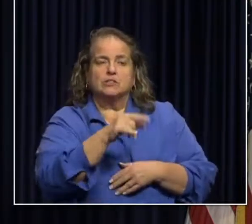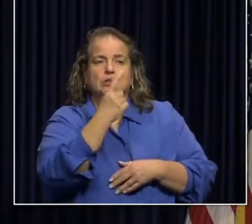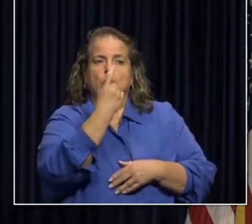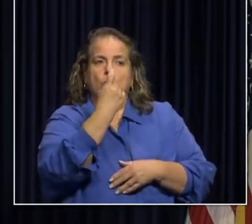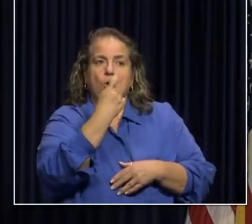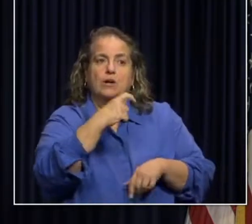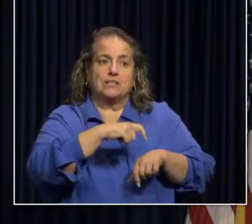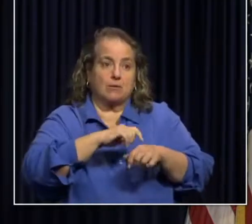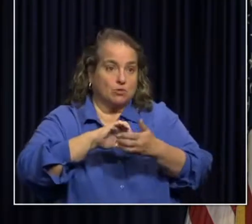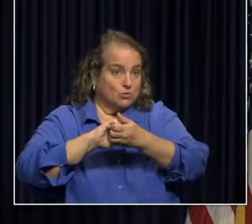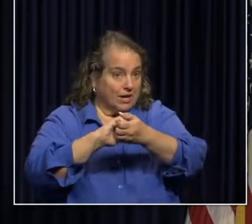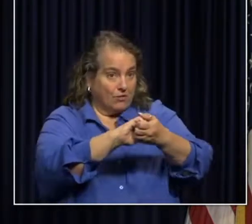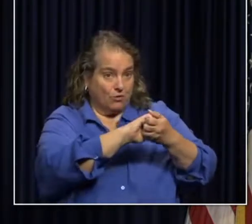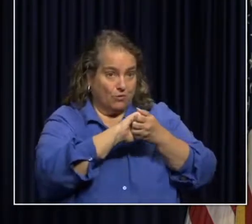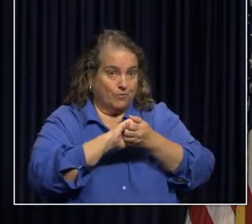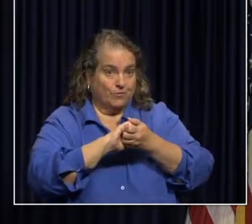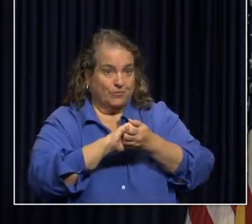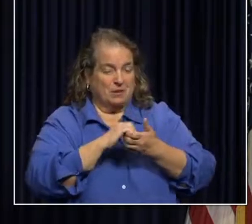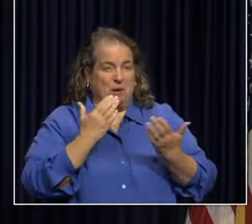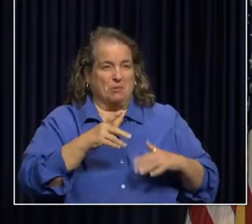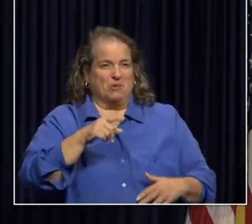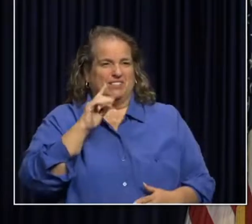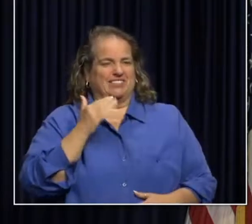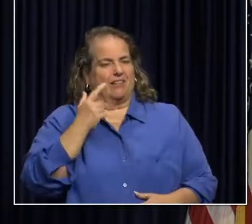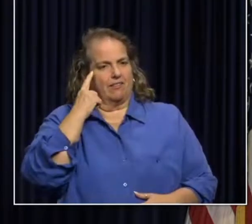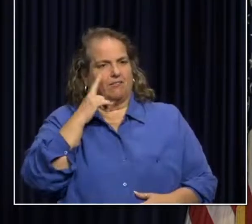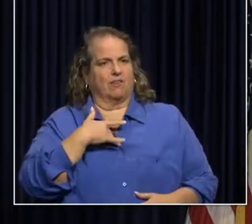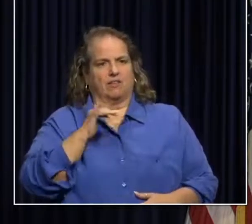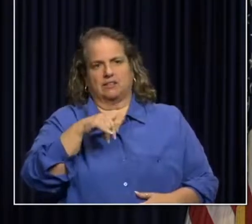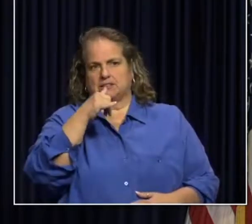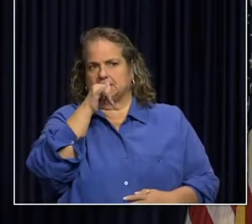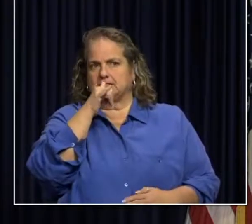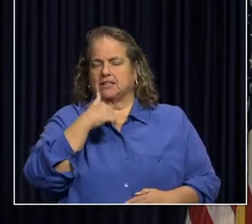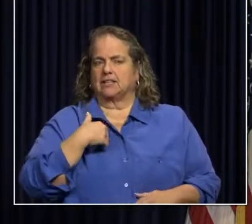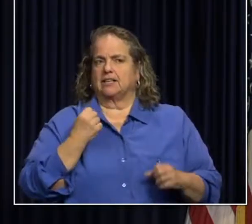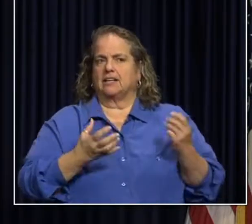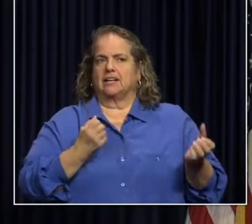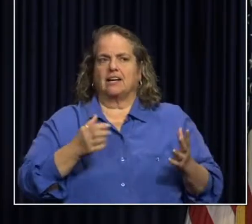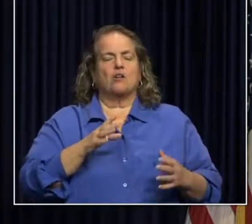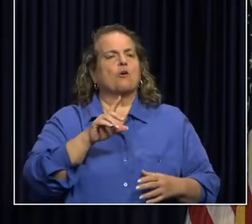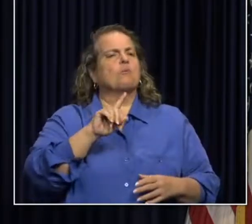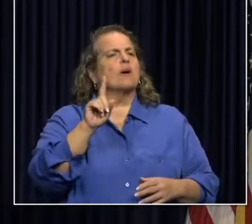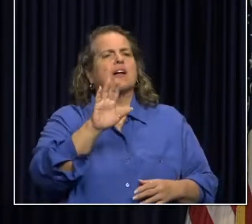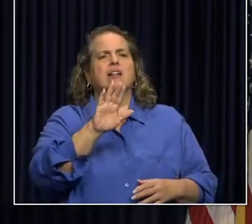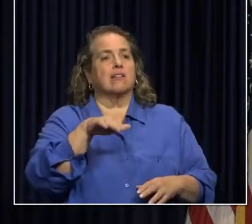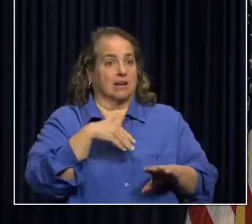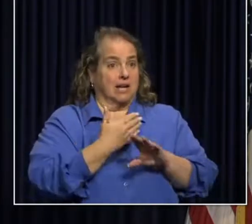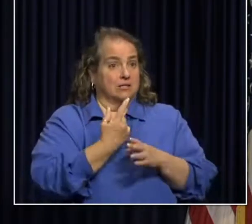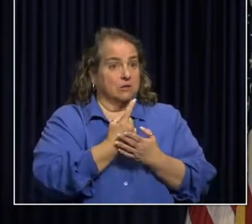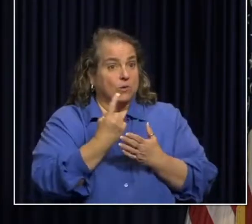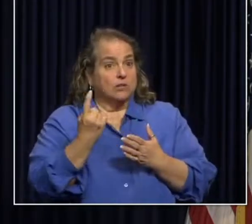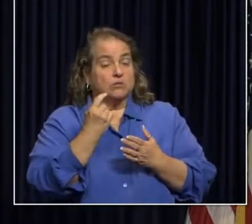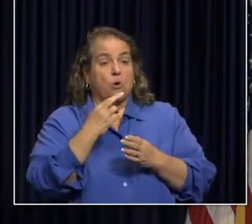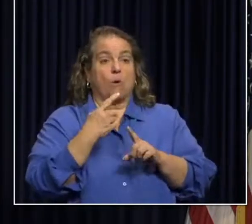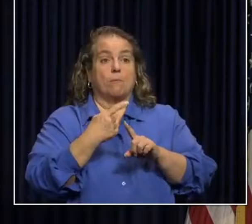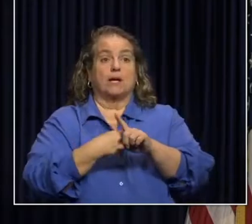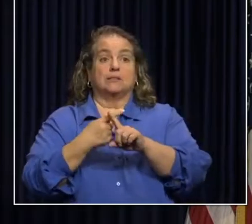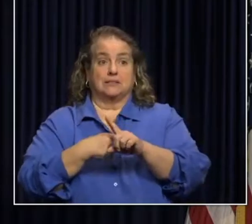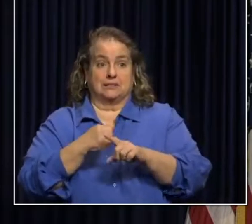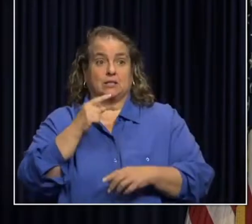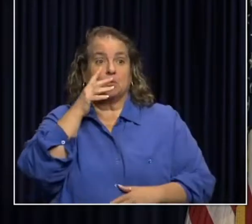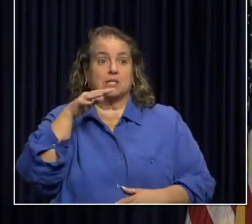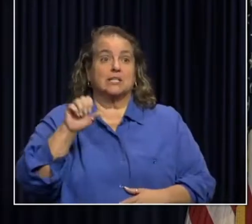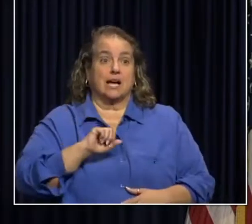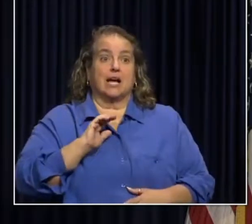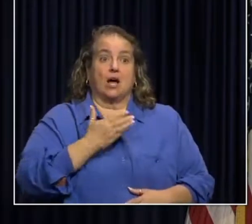together. May seem hokey, but in the next weeks or months, it's going to take all the strength that we have, and